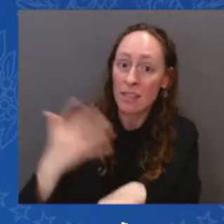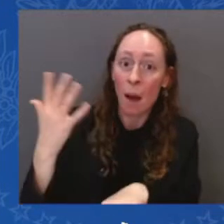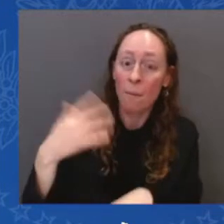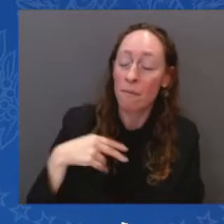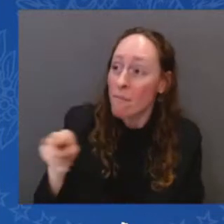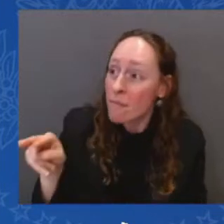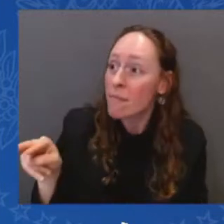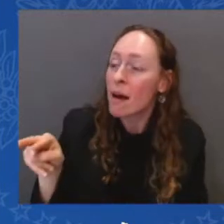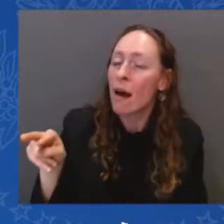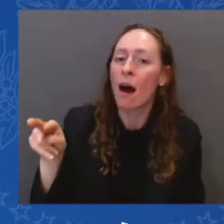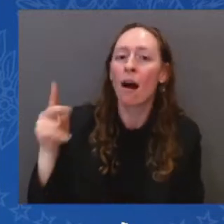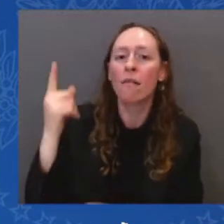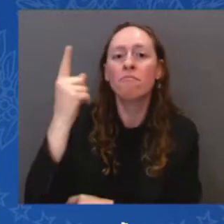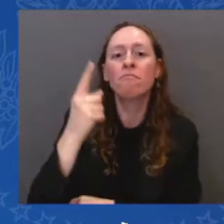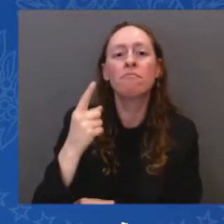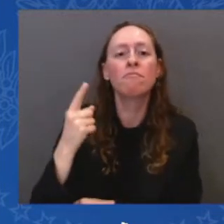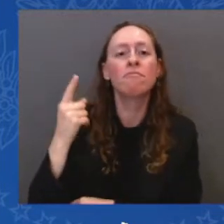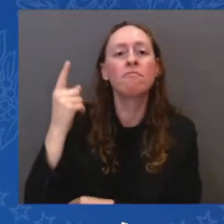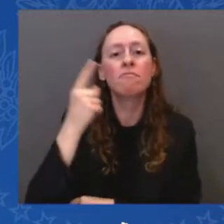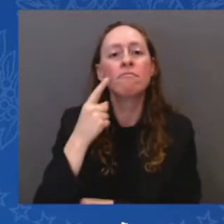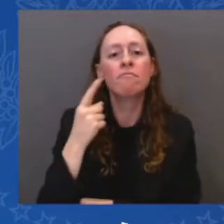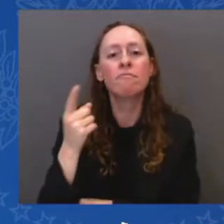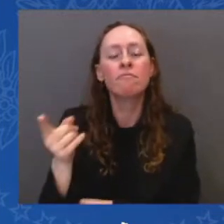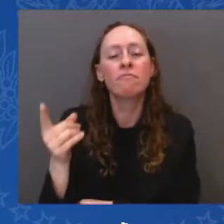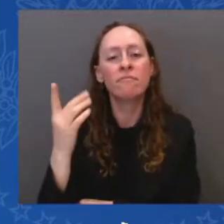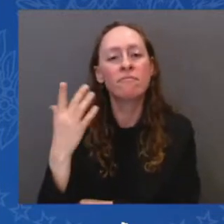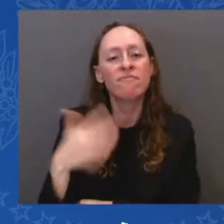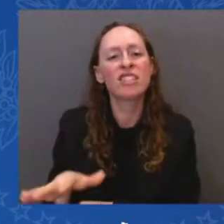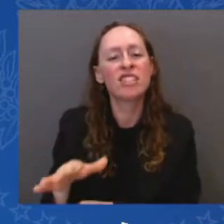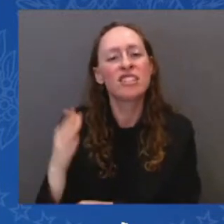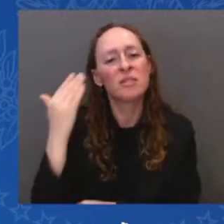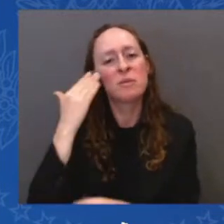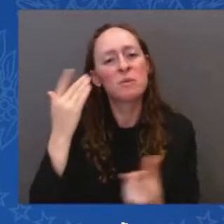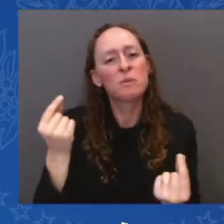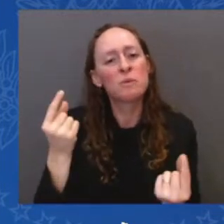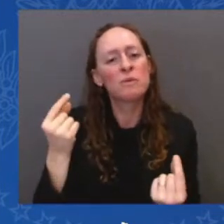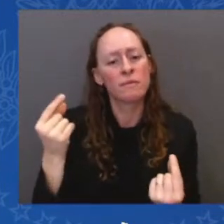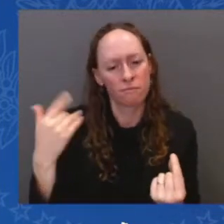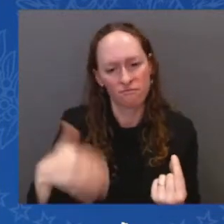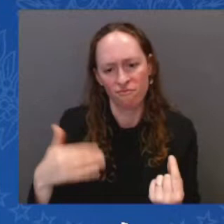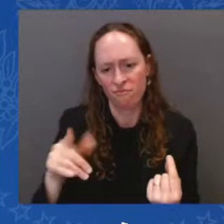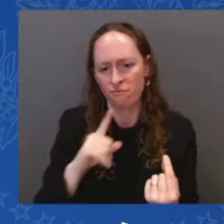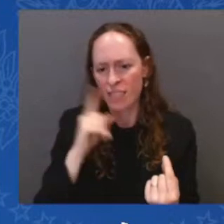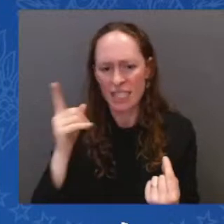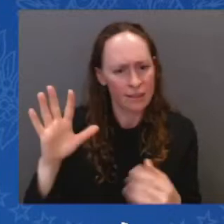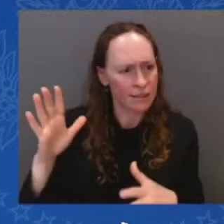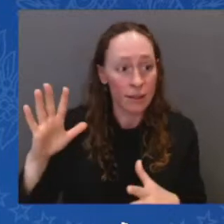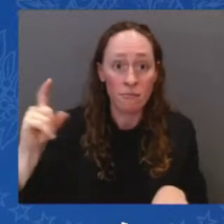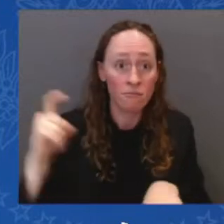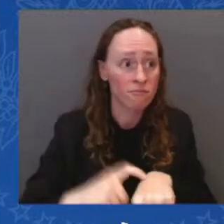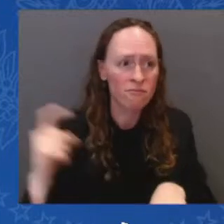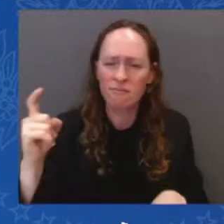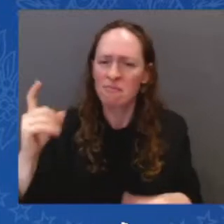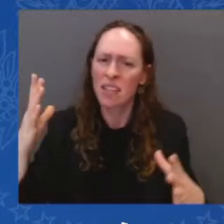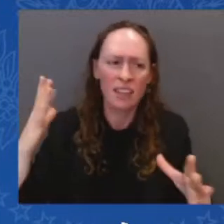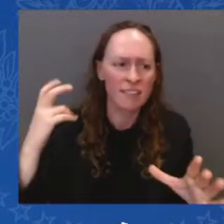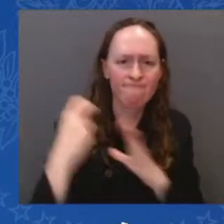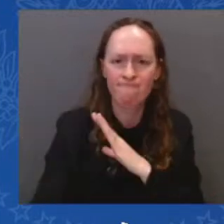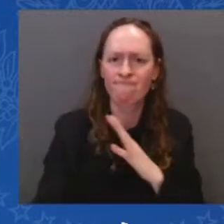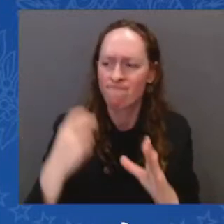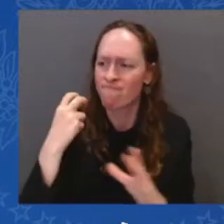he was always eager to get into the fight. And he's never hesitated to charge into danger for his troops or for his